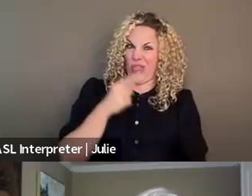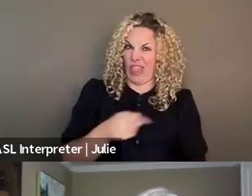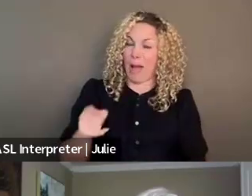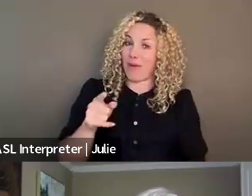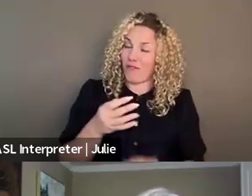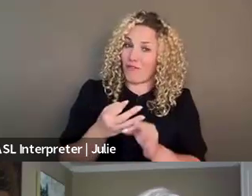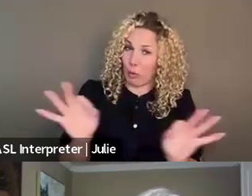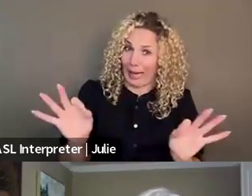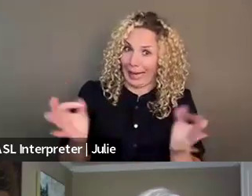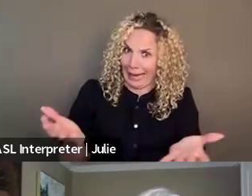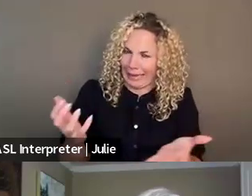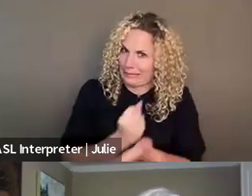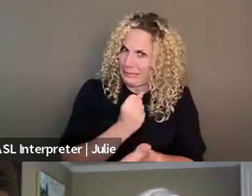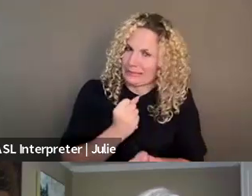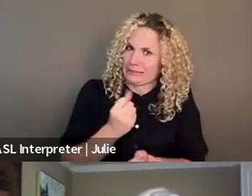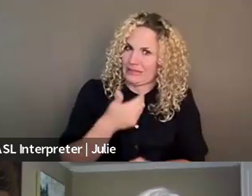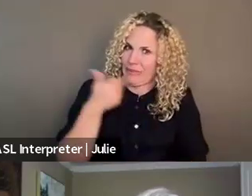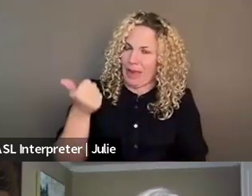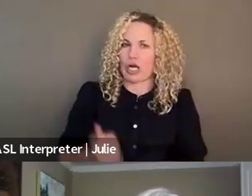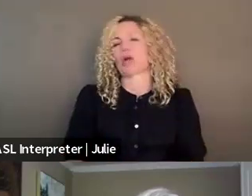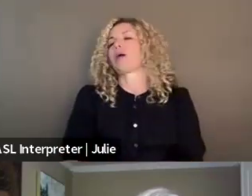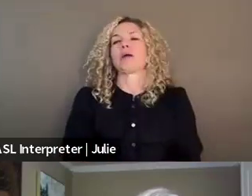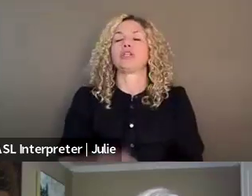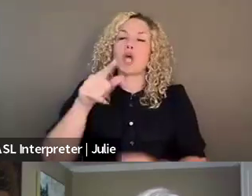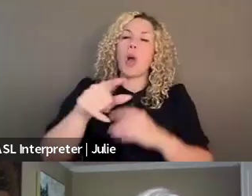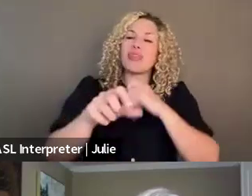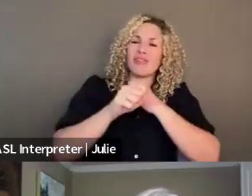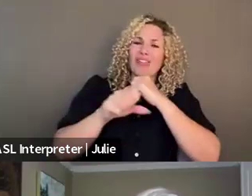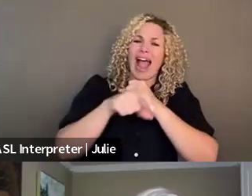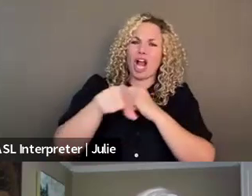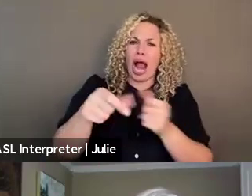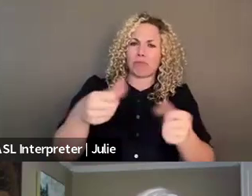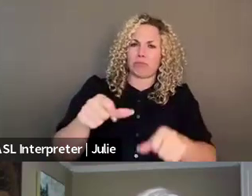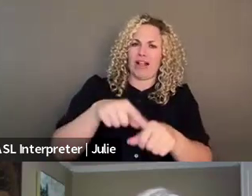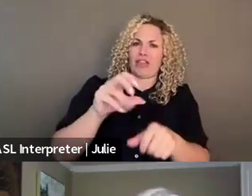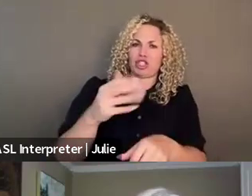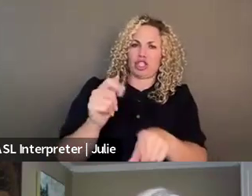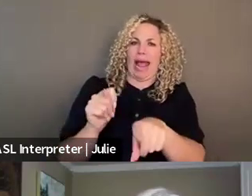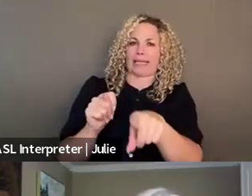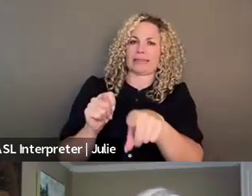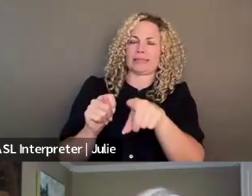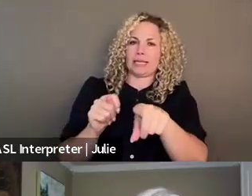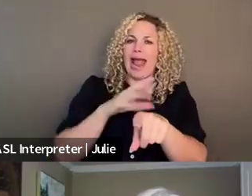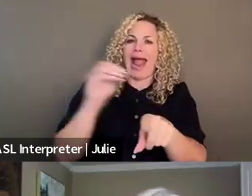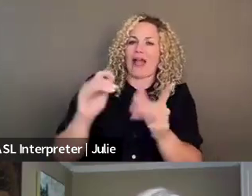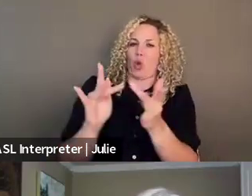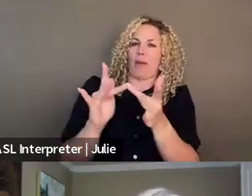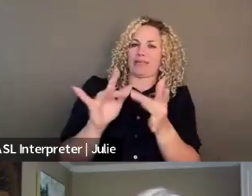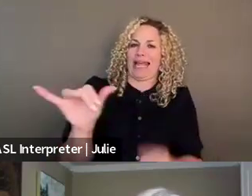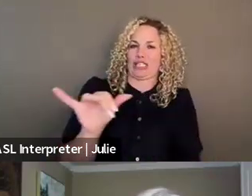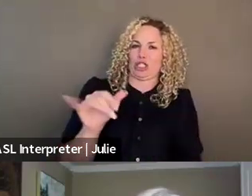are free. So even better. So I put the flyer in the chat up above, but I'll put the website in